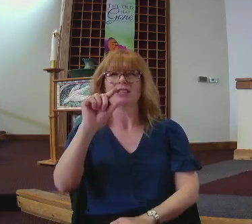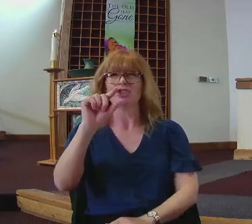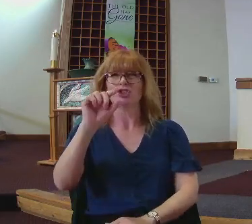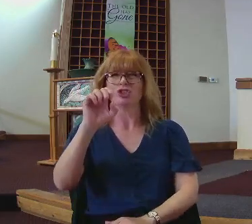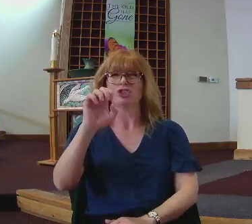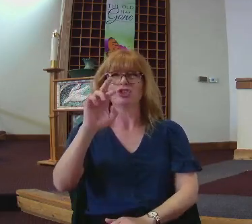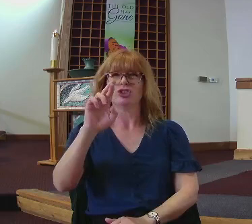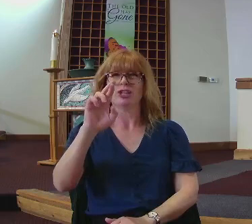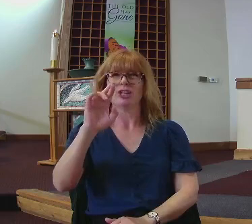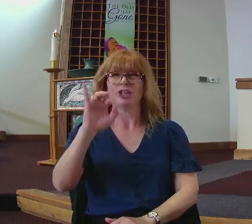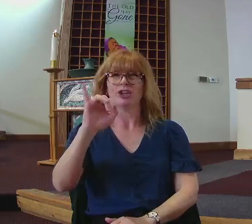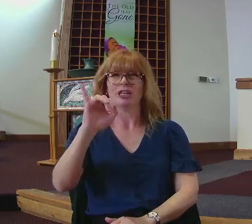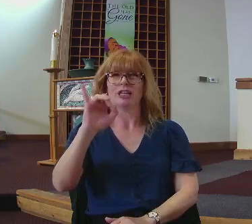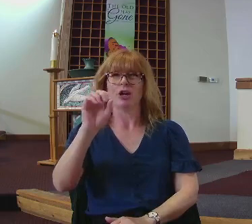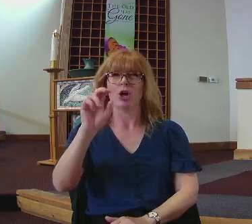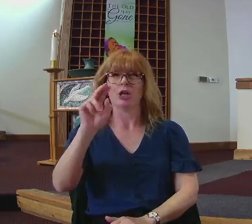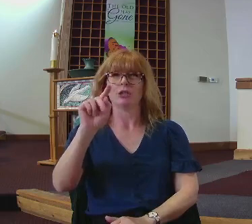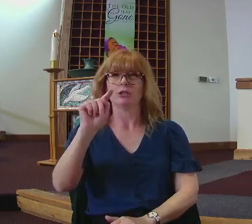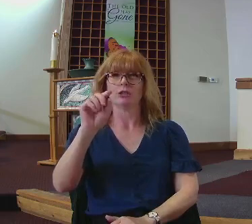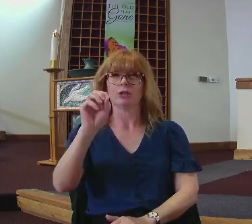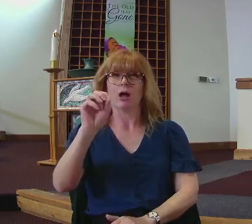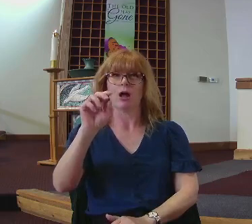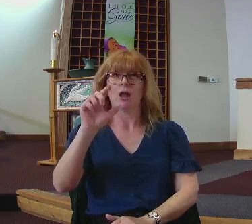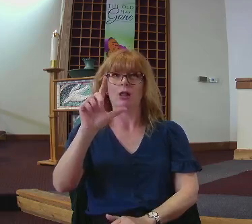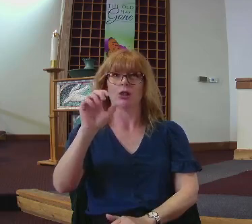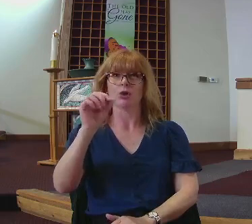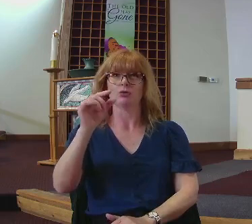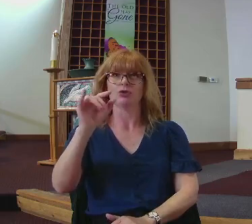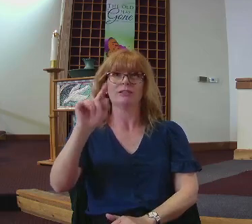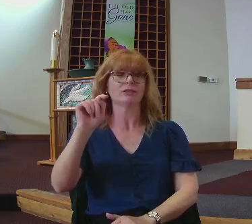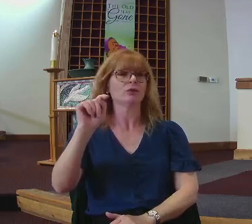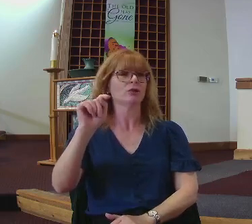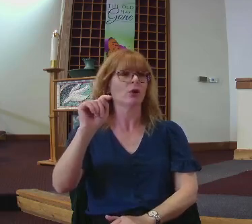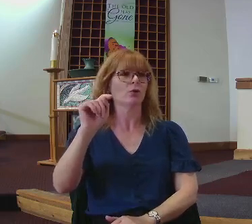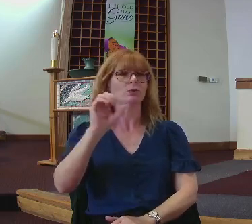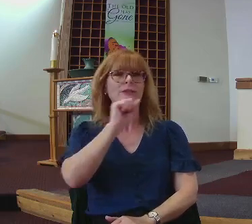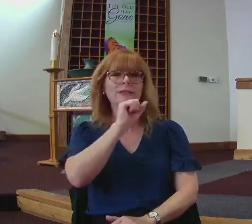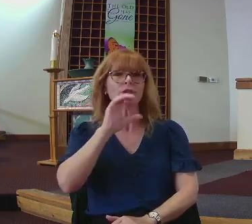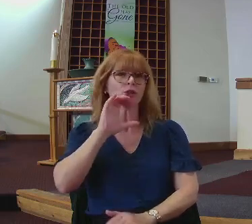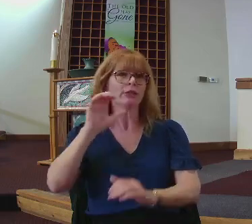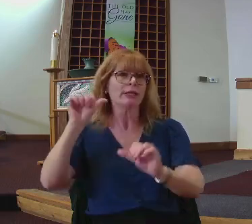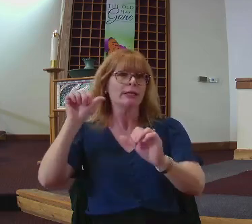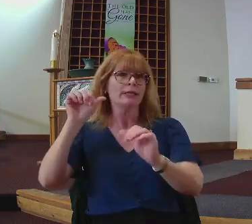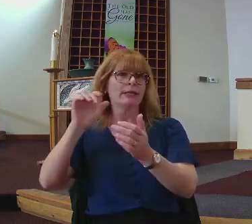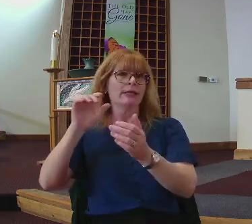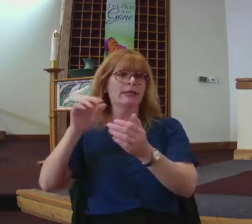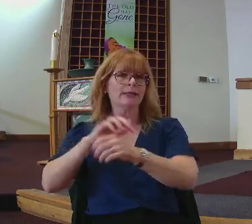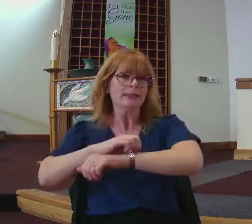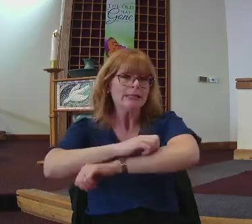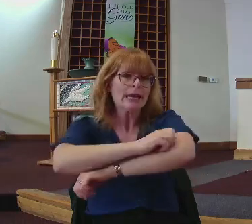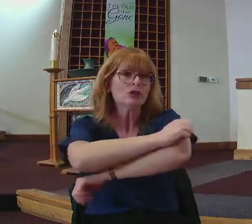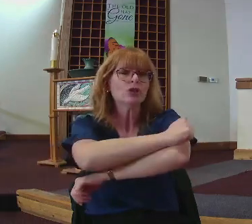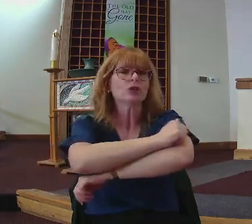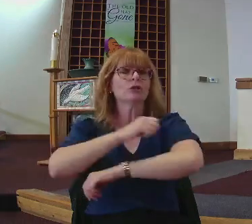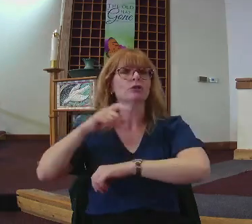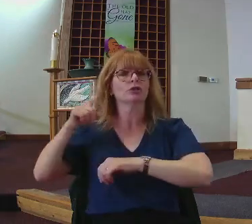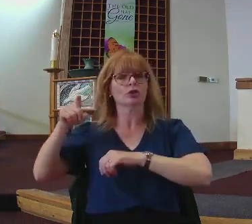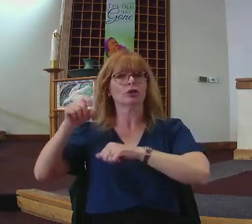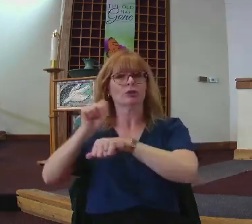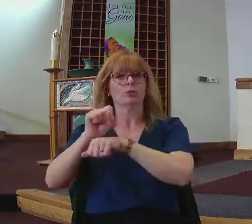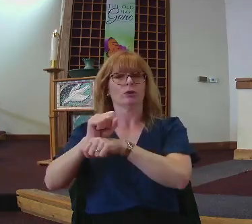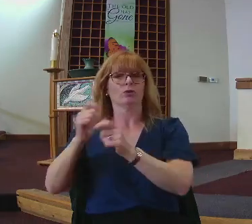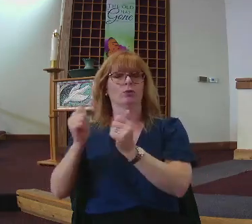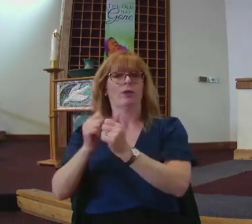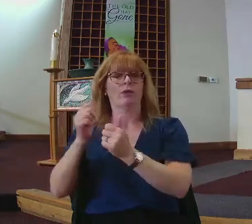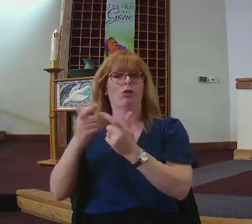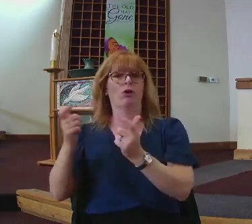Gerontologist, and she chairs an ethics committee for a large university health system. And she pulls